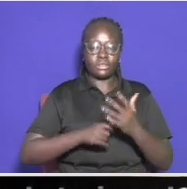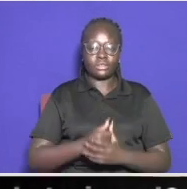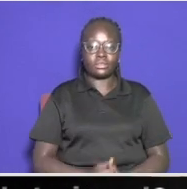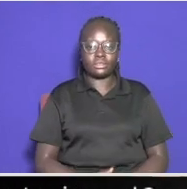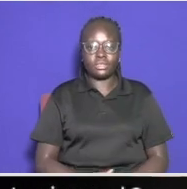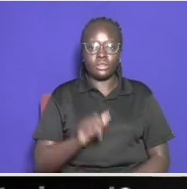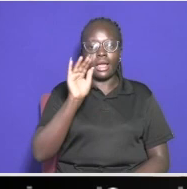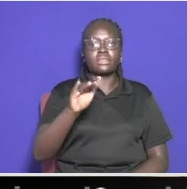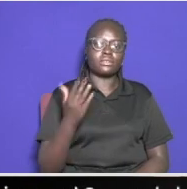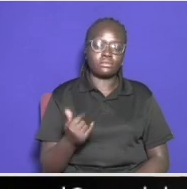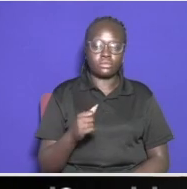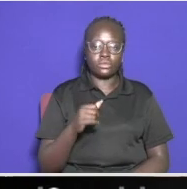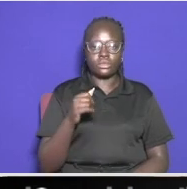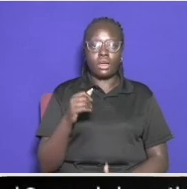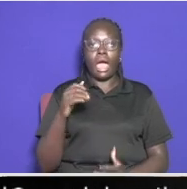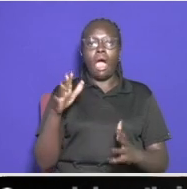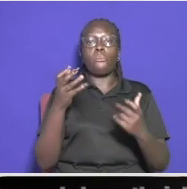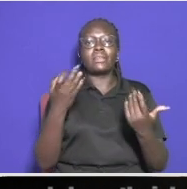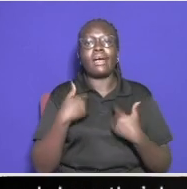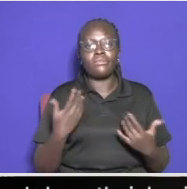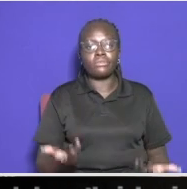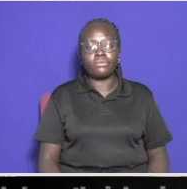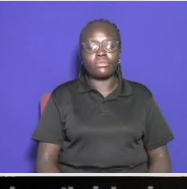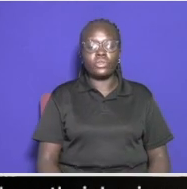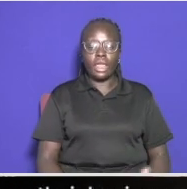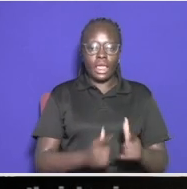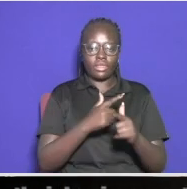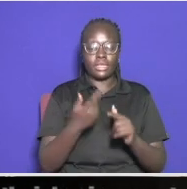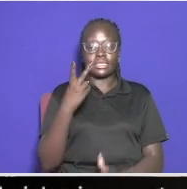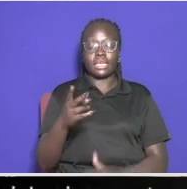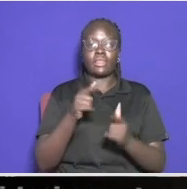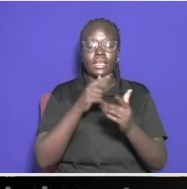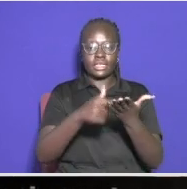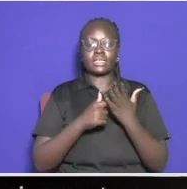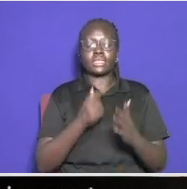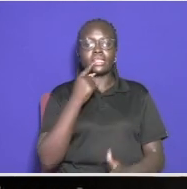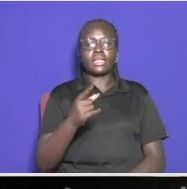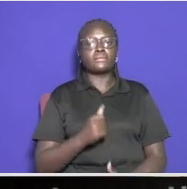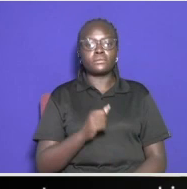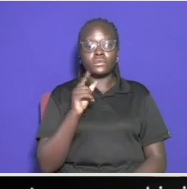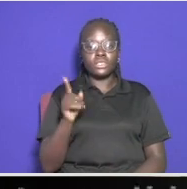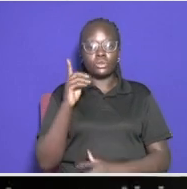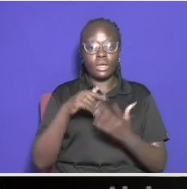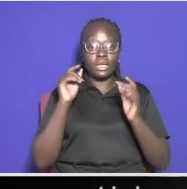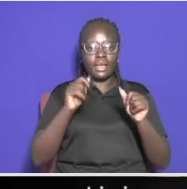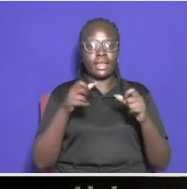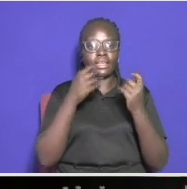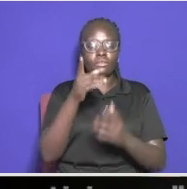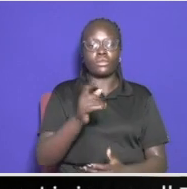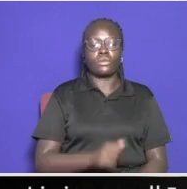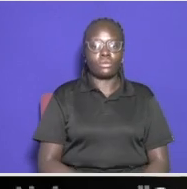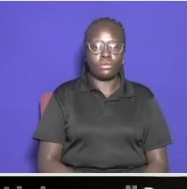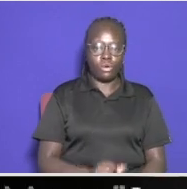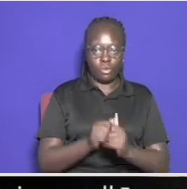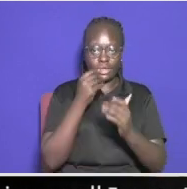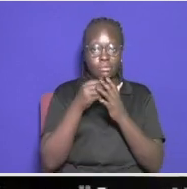We'd ask a customer, what's your budget? Mm-hmm. Then I would sit down and discuss with the customer to Namambia, this is what we can give you with that